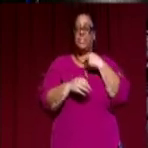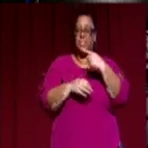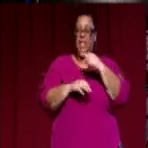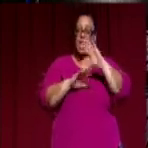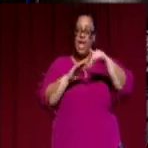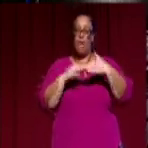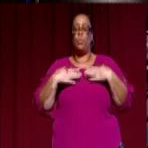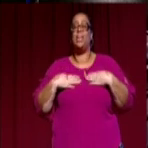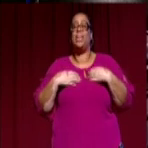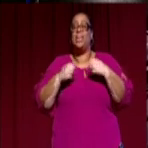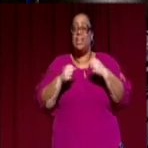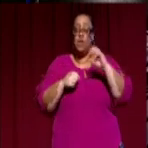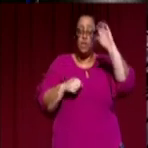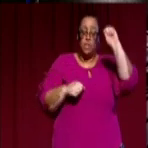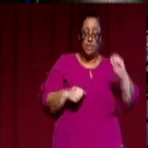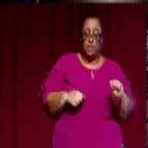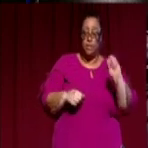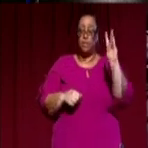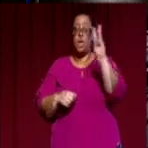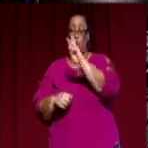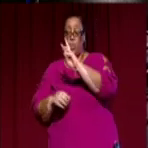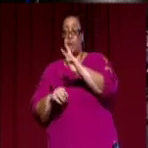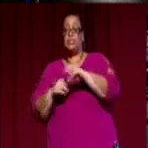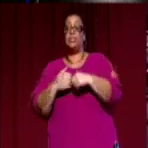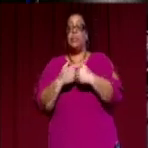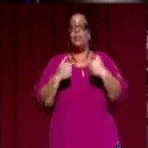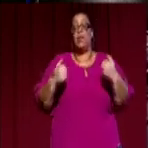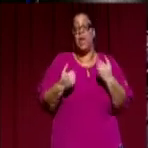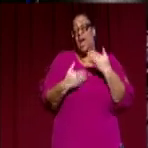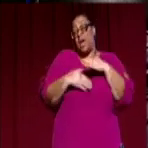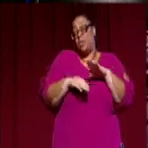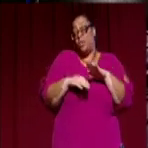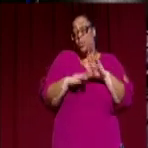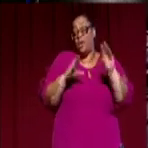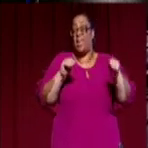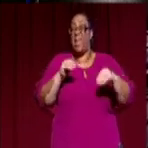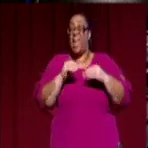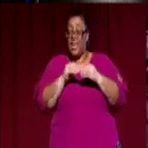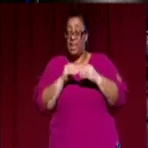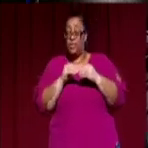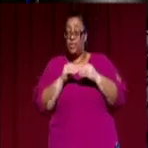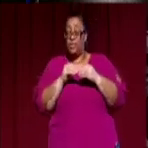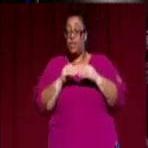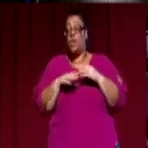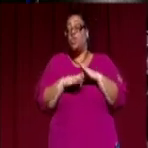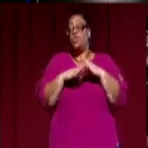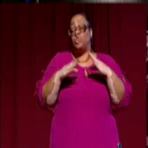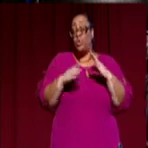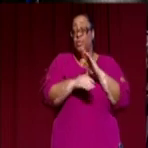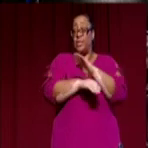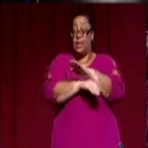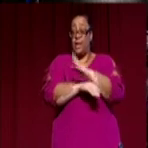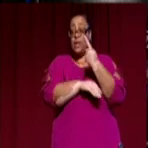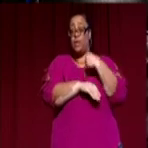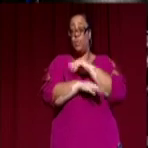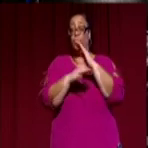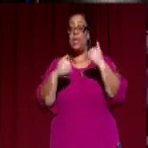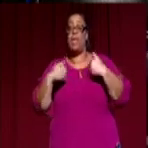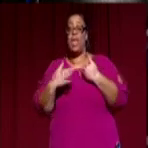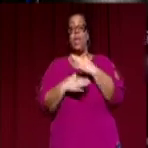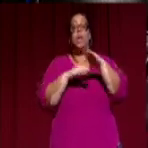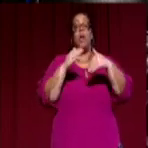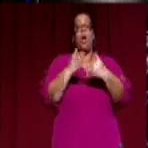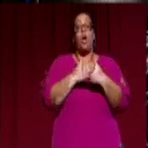the South Side, West Side divide. I didn't want to contribute to it. I didn't want to be any part of it. So tonight we have